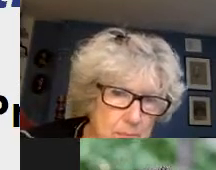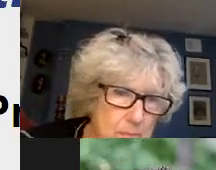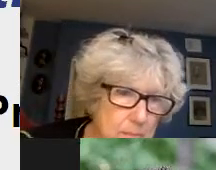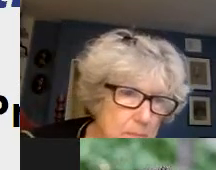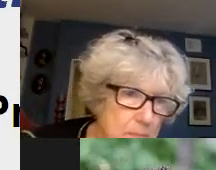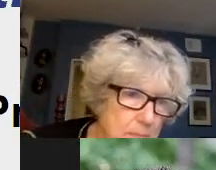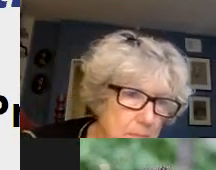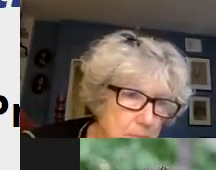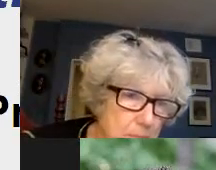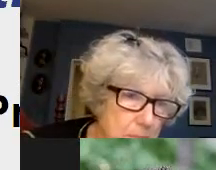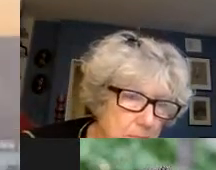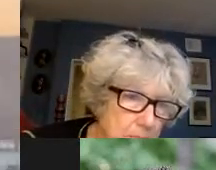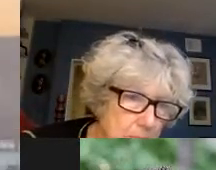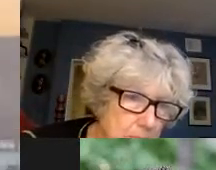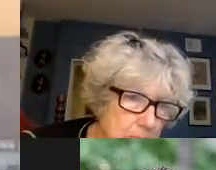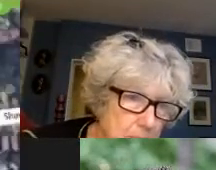ahead.